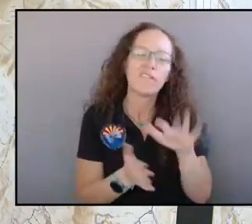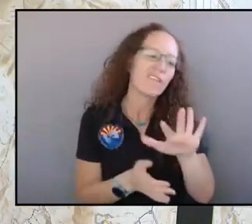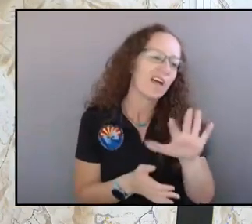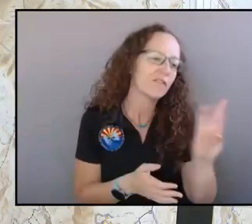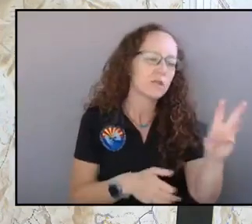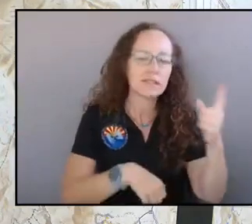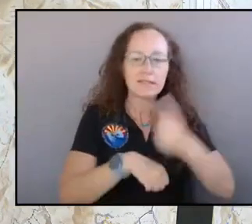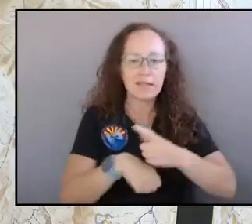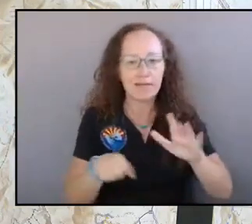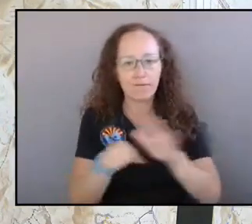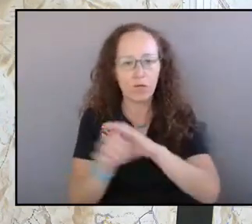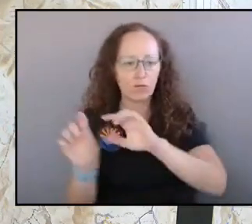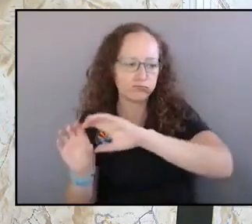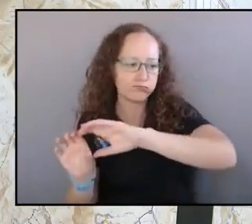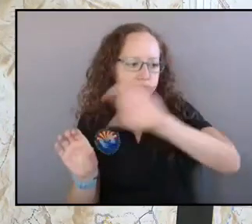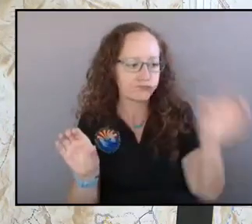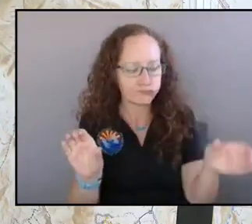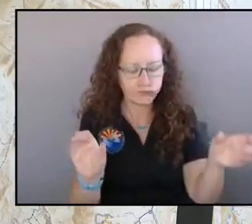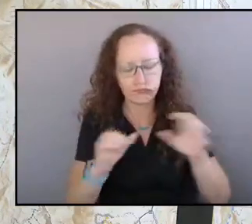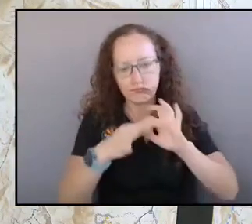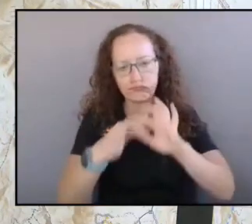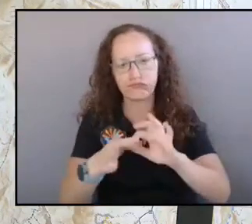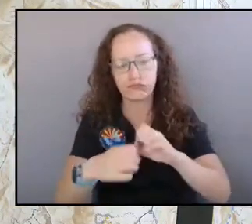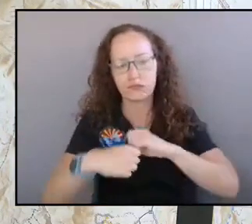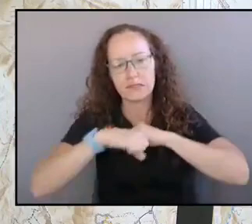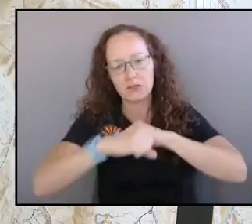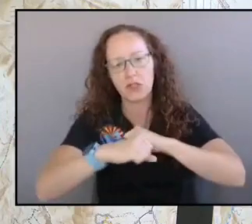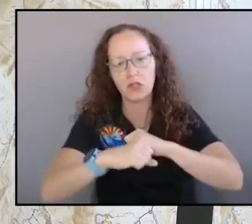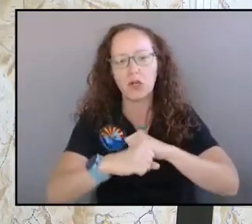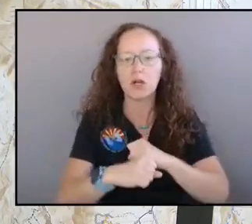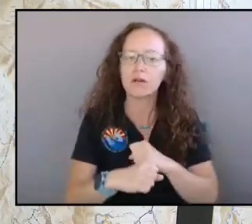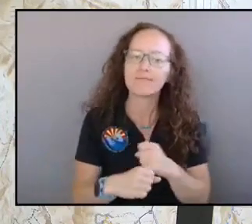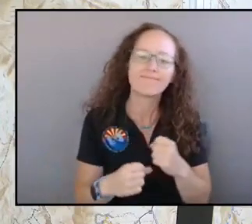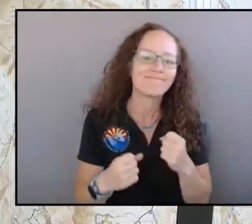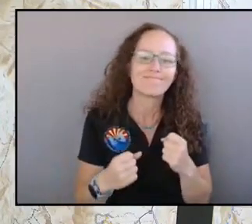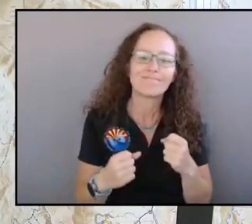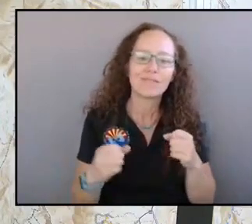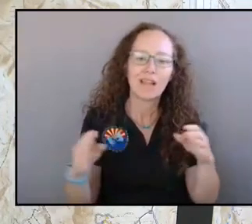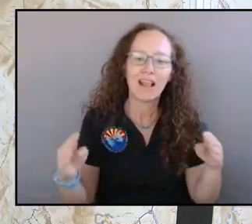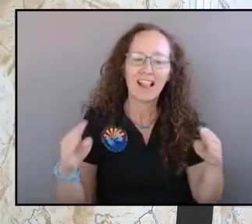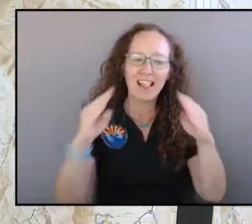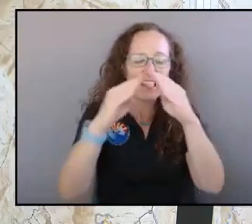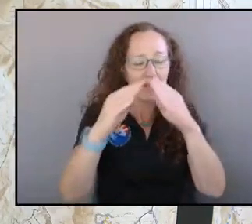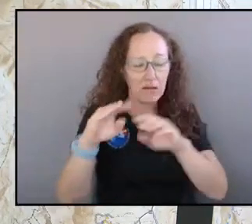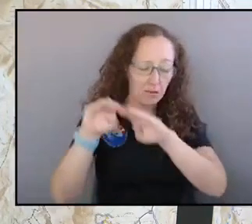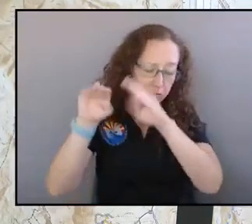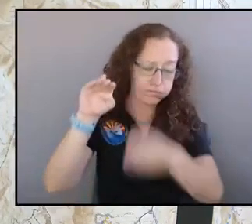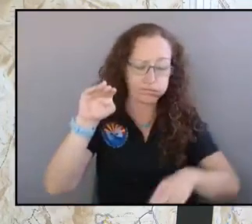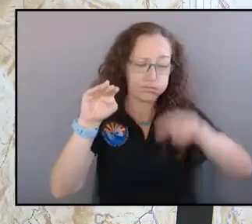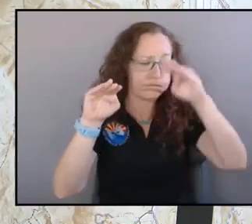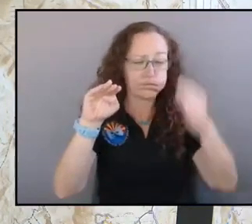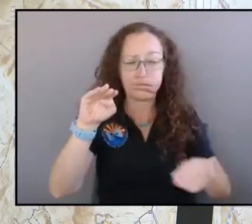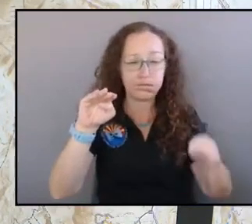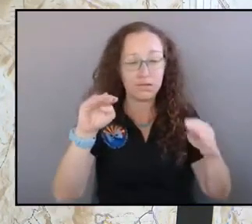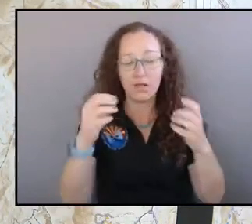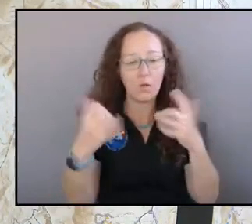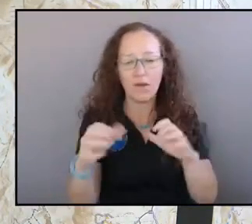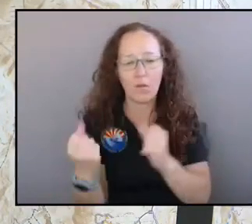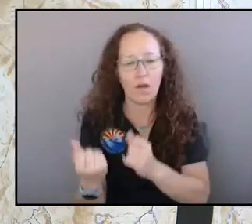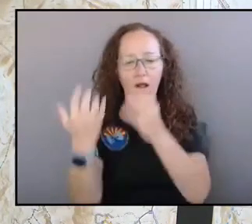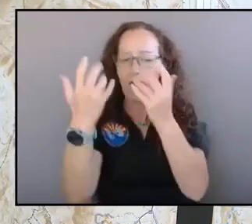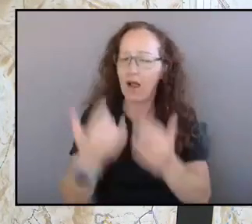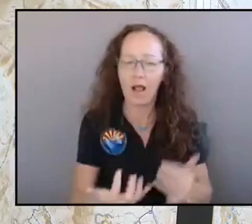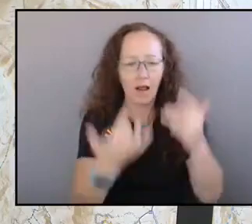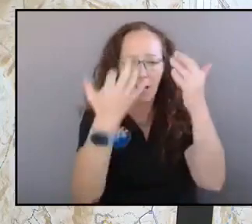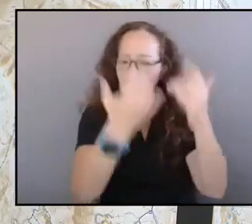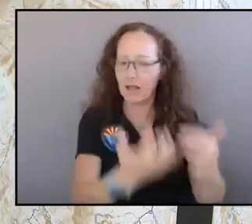come out here. While it's easier to burn off roads, these very steep cliffs in close proximity to each other create great opportunities for the fire to